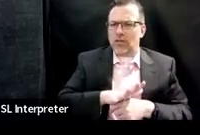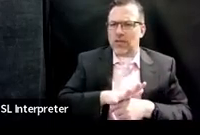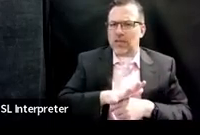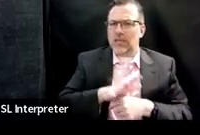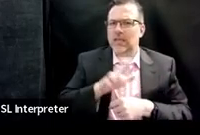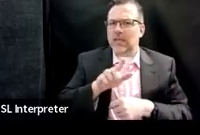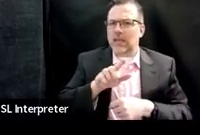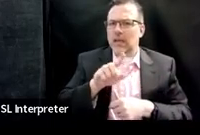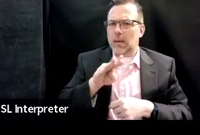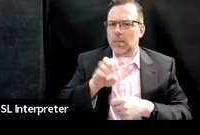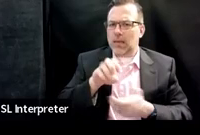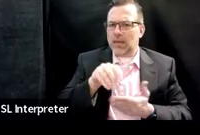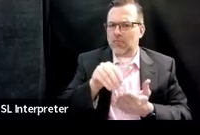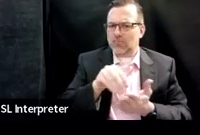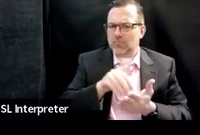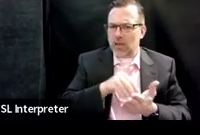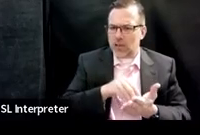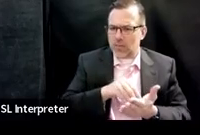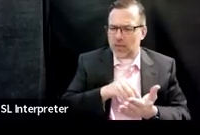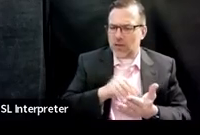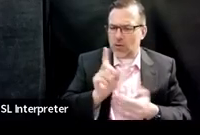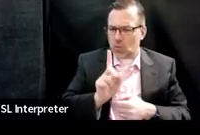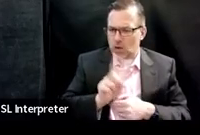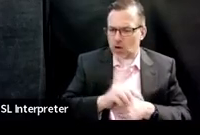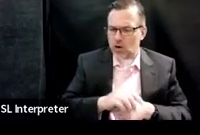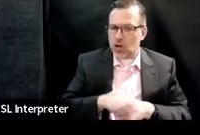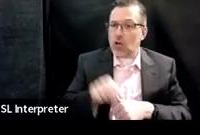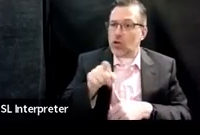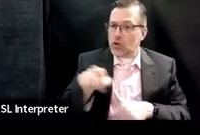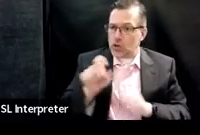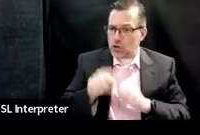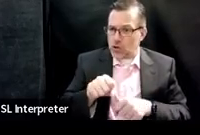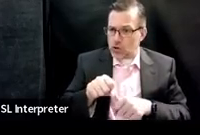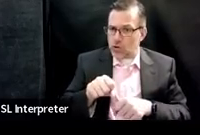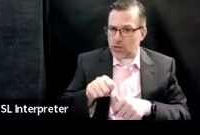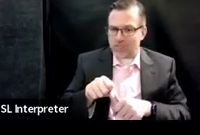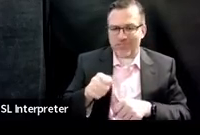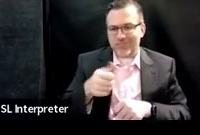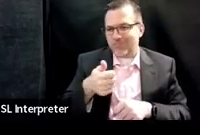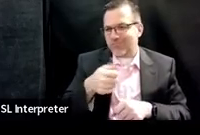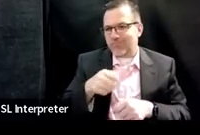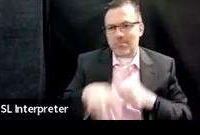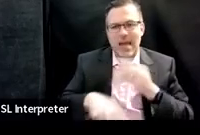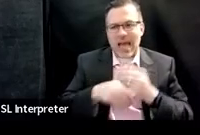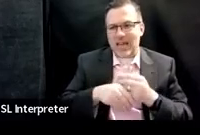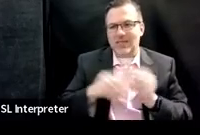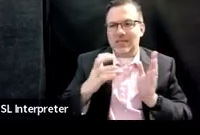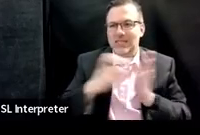notice? And you can put it pretty much in any of the sections 3, 4, or 5.